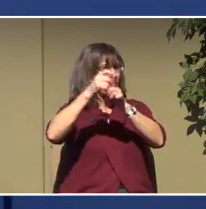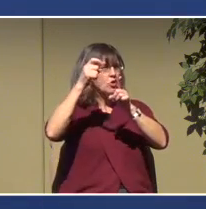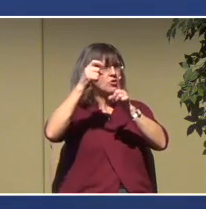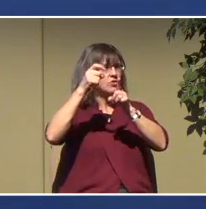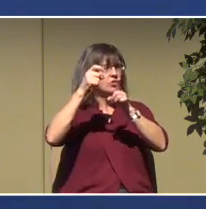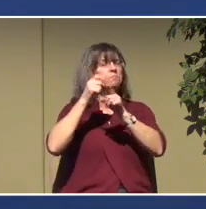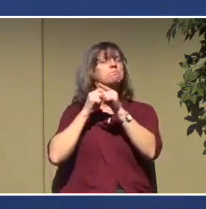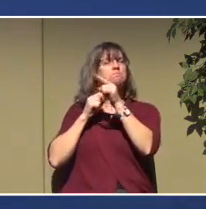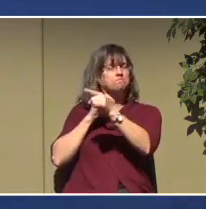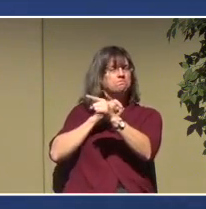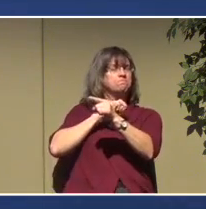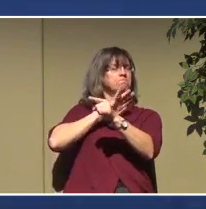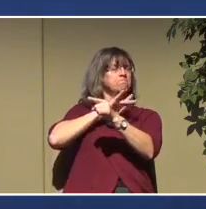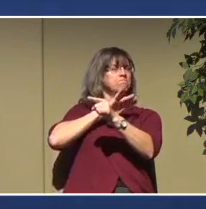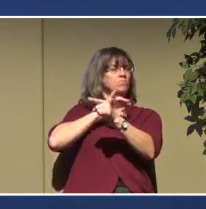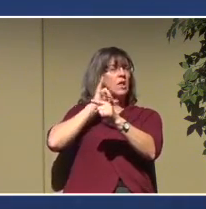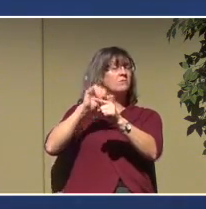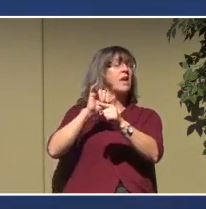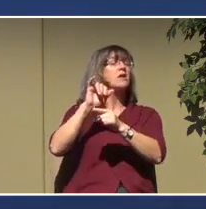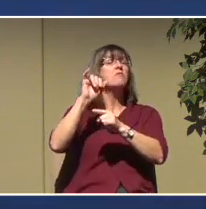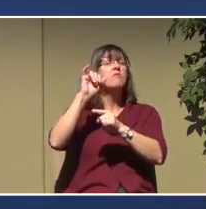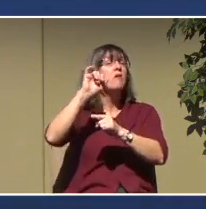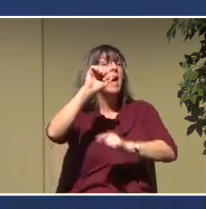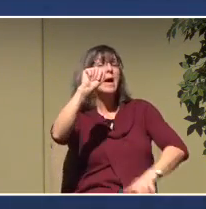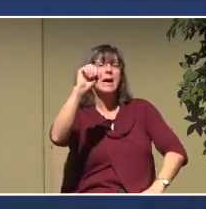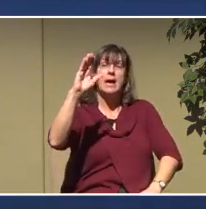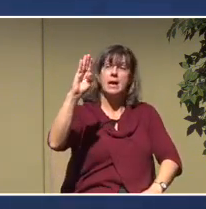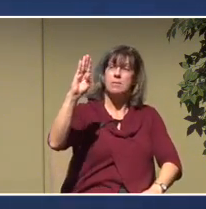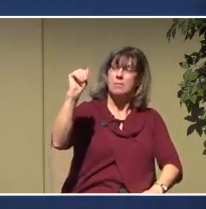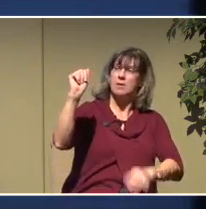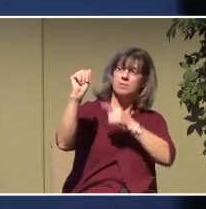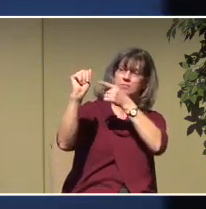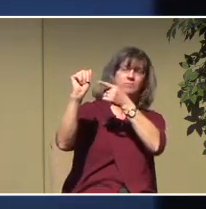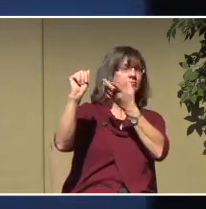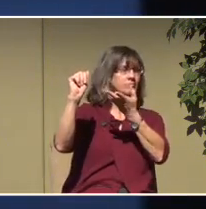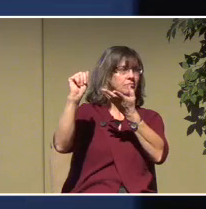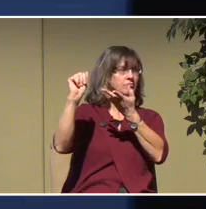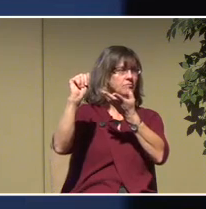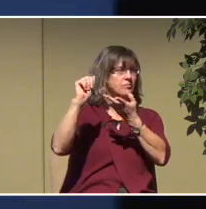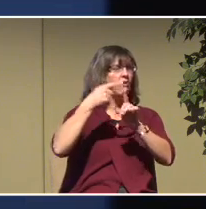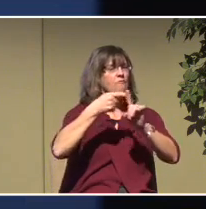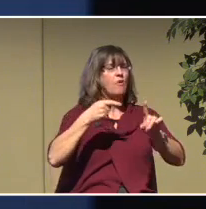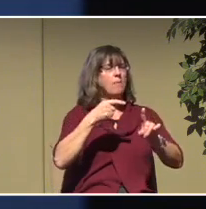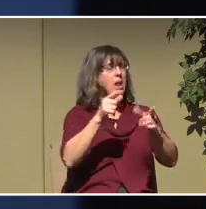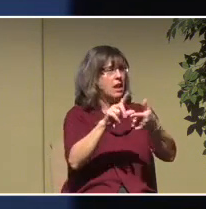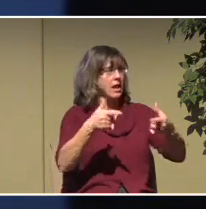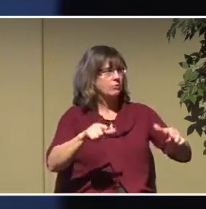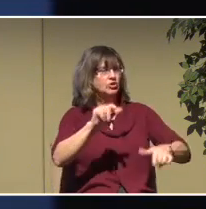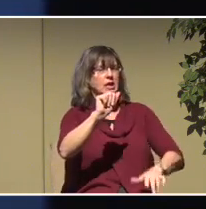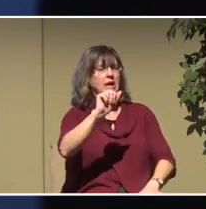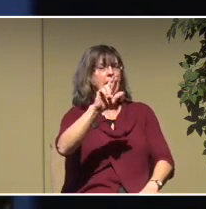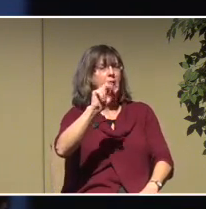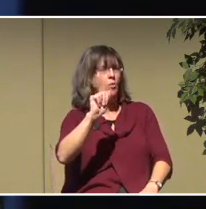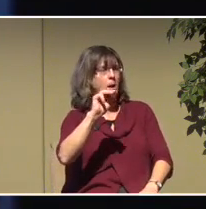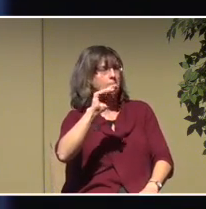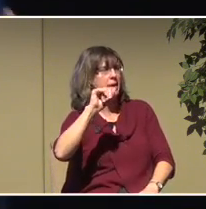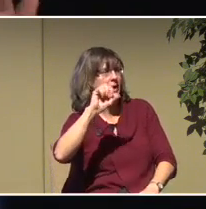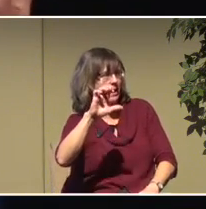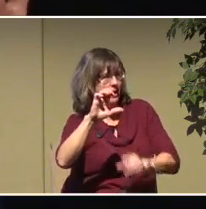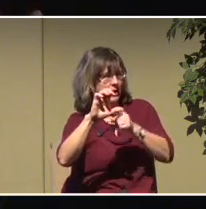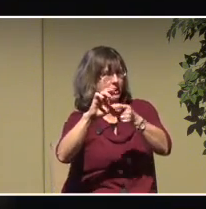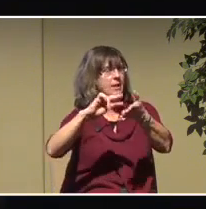Abba, Father. Abba is Aramaic and means Father.